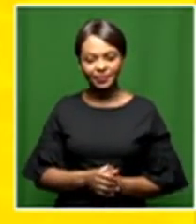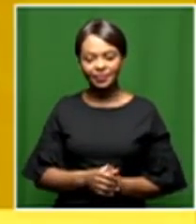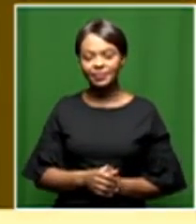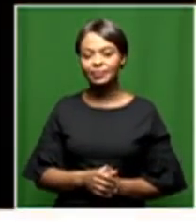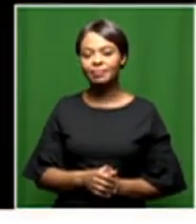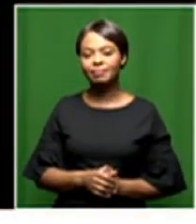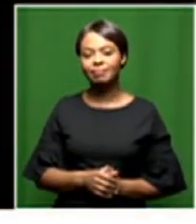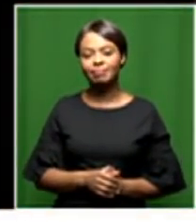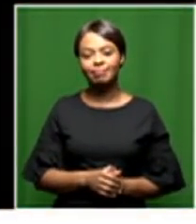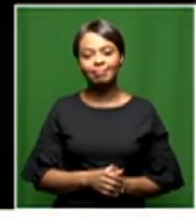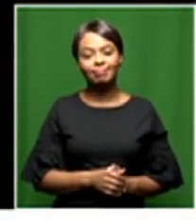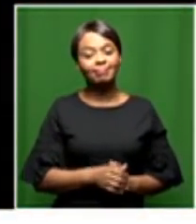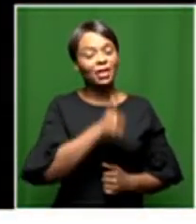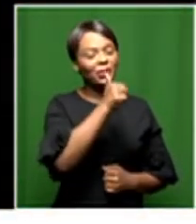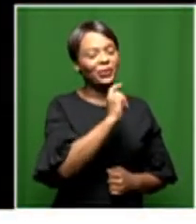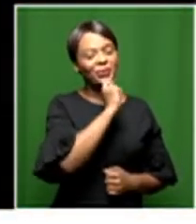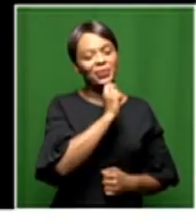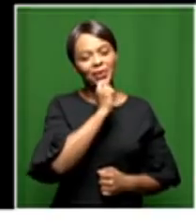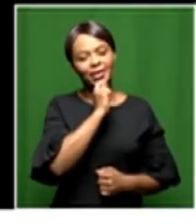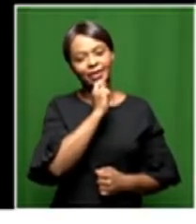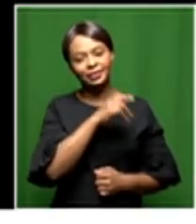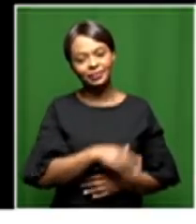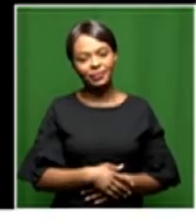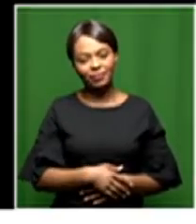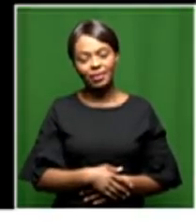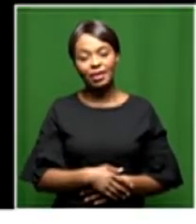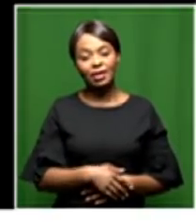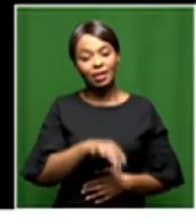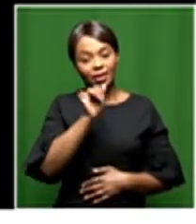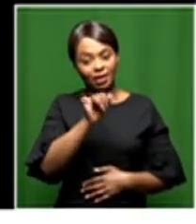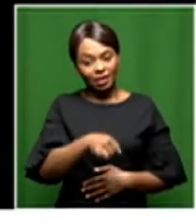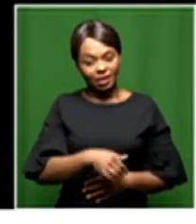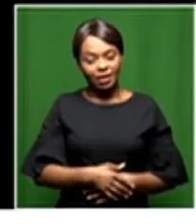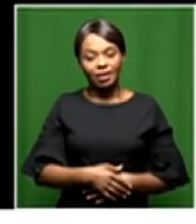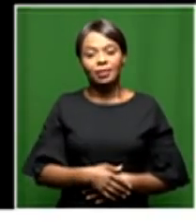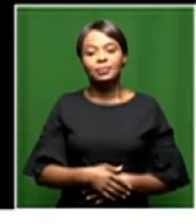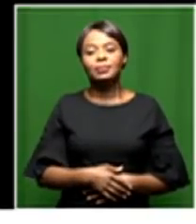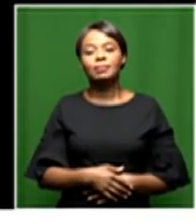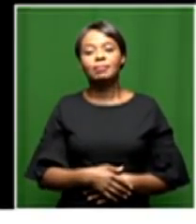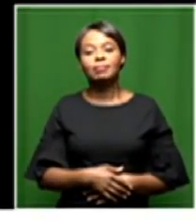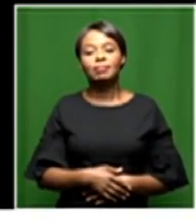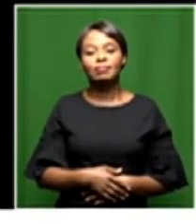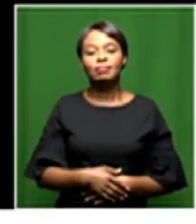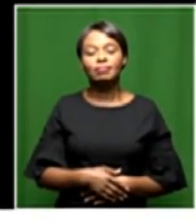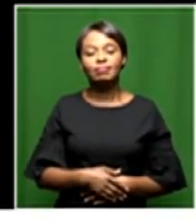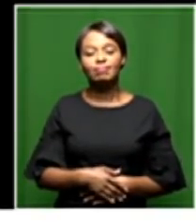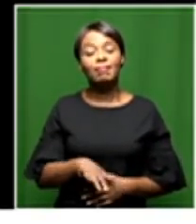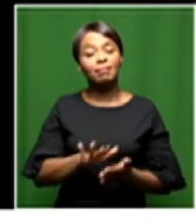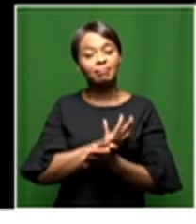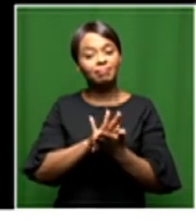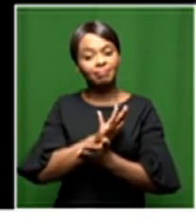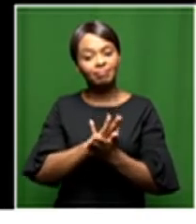Well, good morning to you. I can indeed confirm that Zimbabwe has received its donation